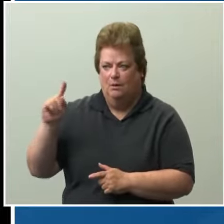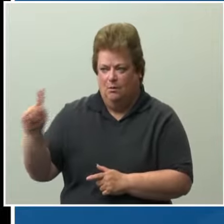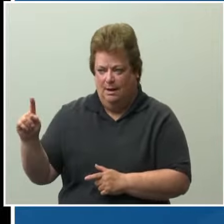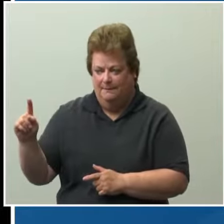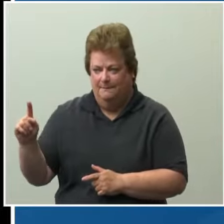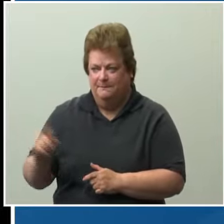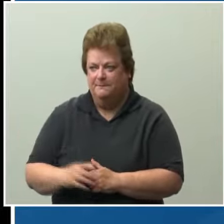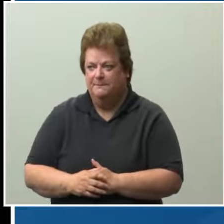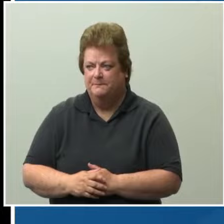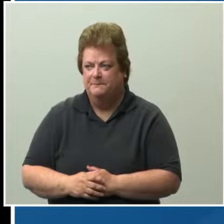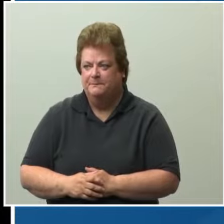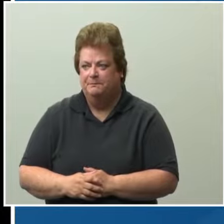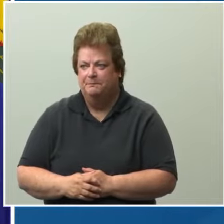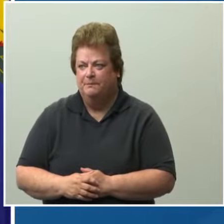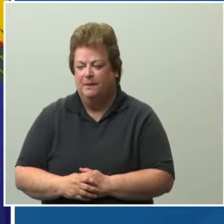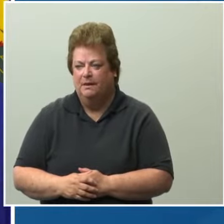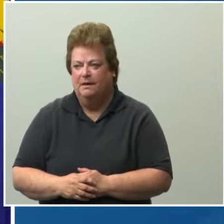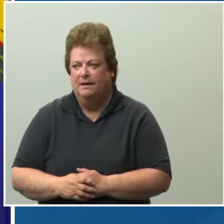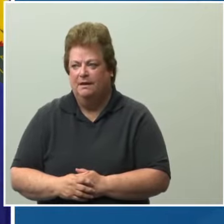41411.